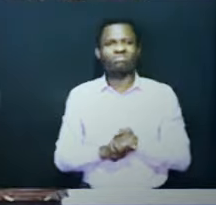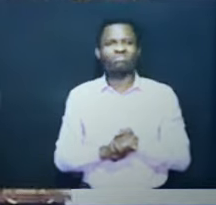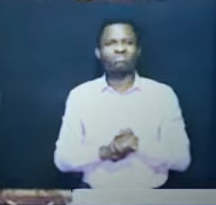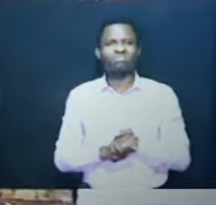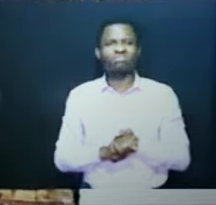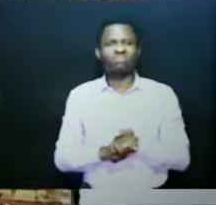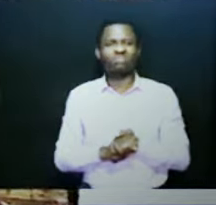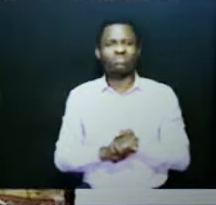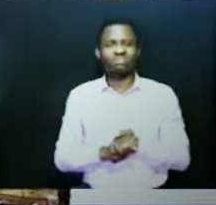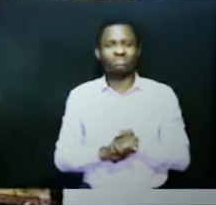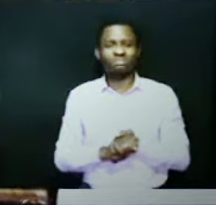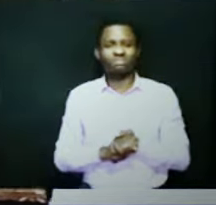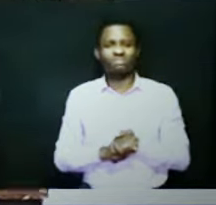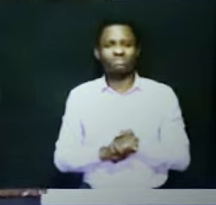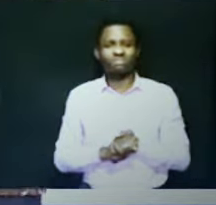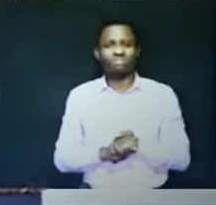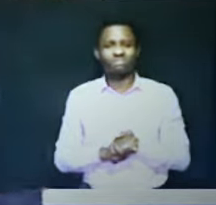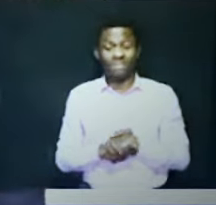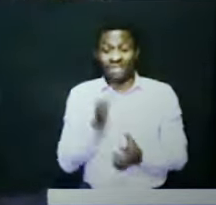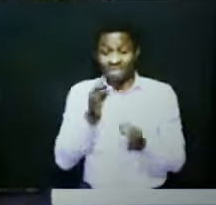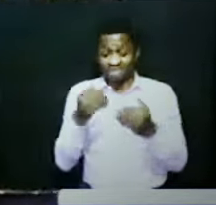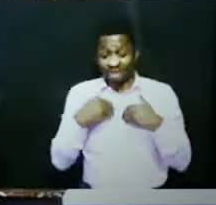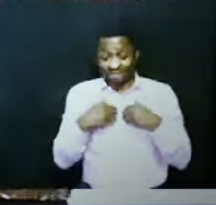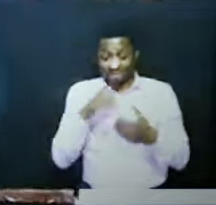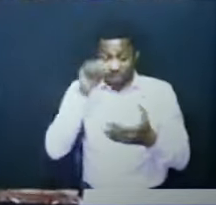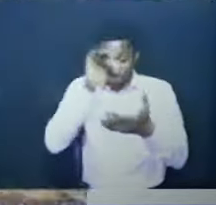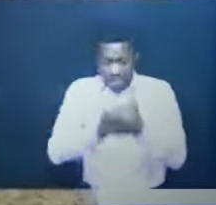When you have to hold it.